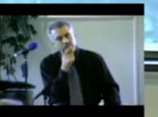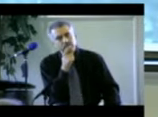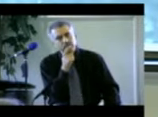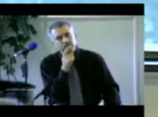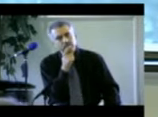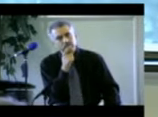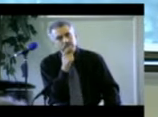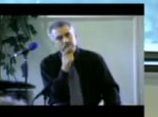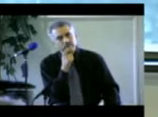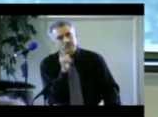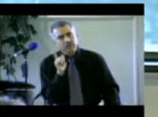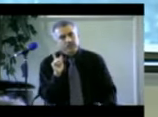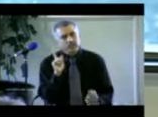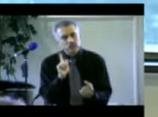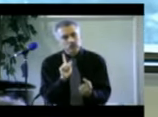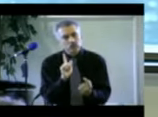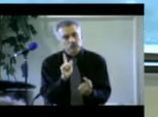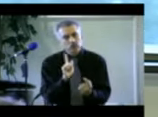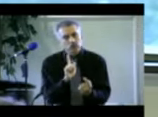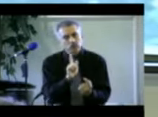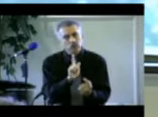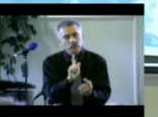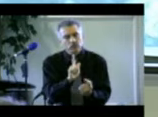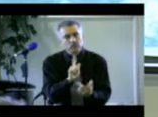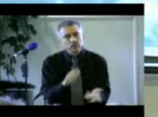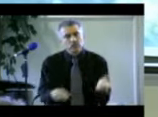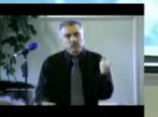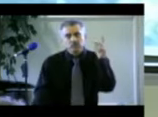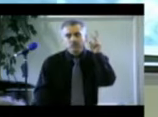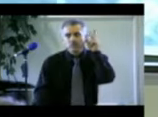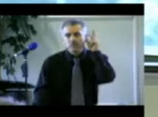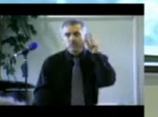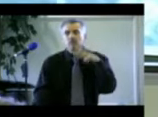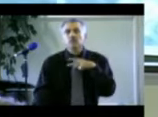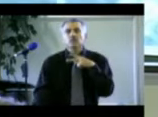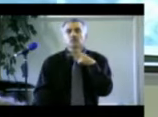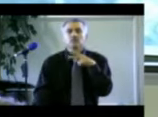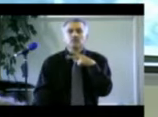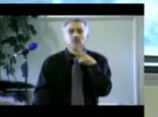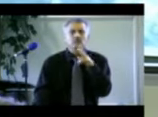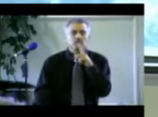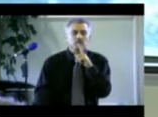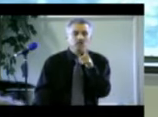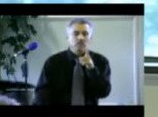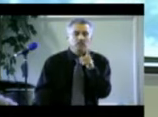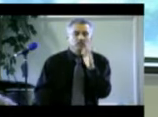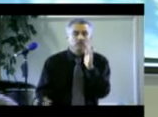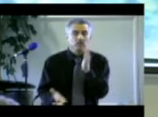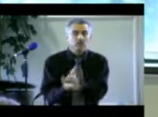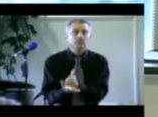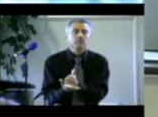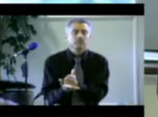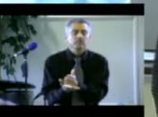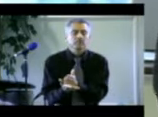And so he draws near to the bush, and there's a voice that comes from the bush, and it says, "Stop right there.